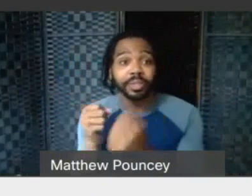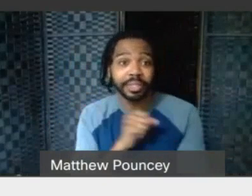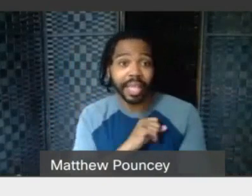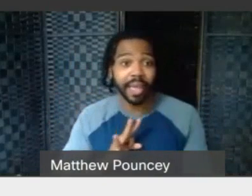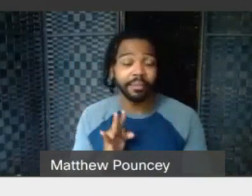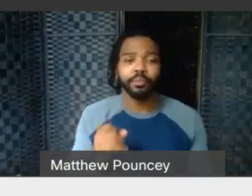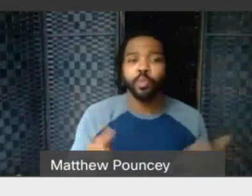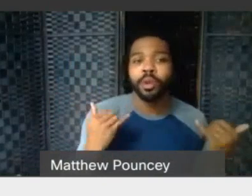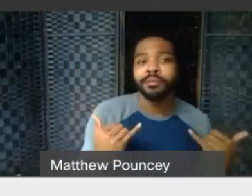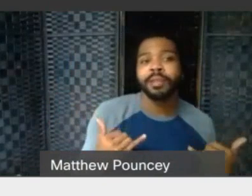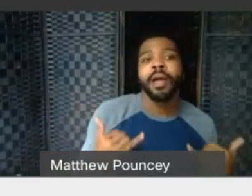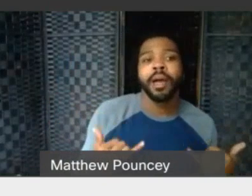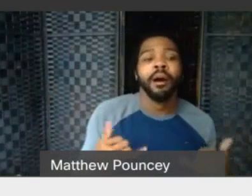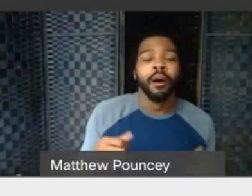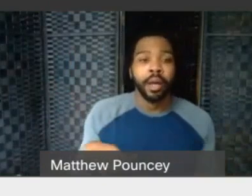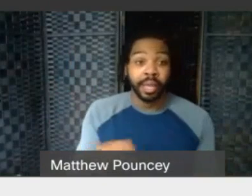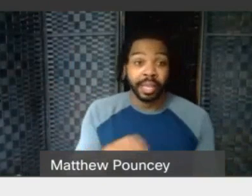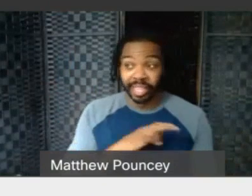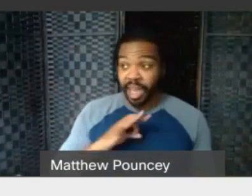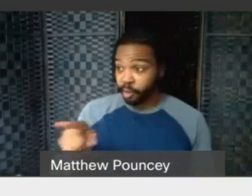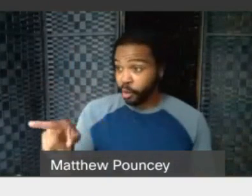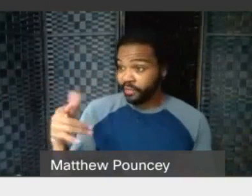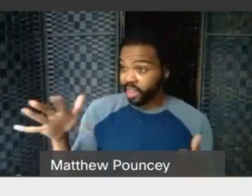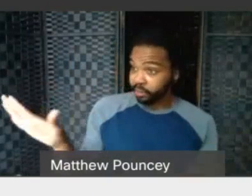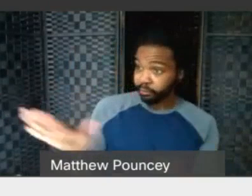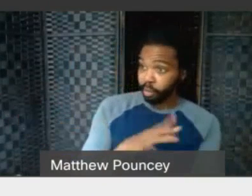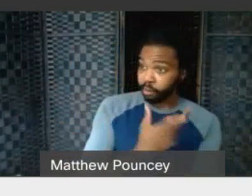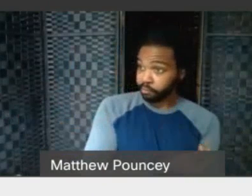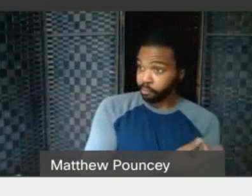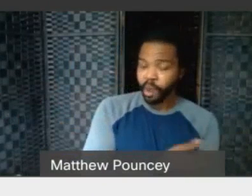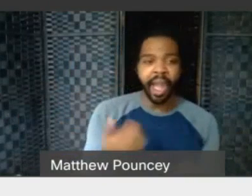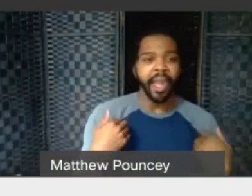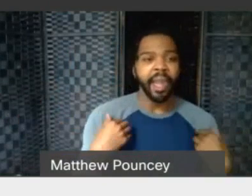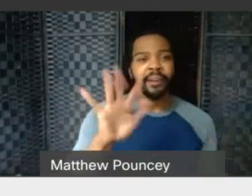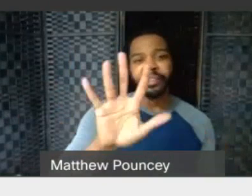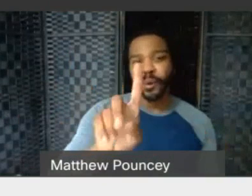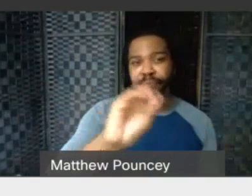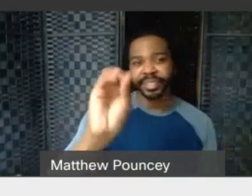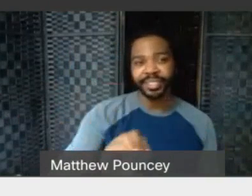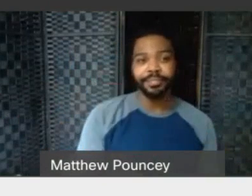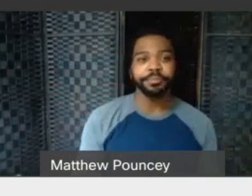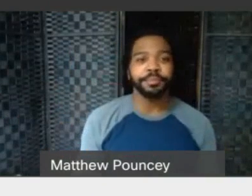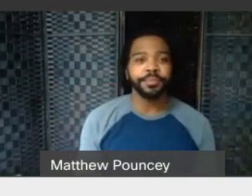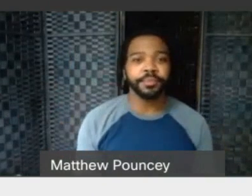are now staff who've been fully vaccinated at 51%.